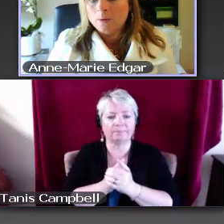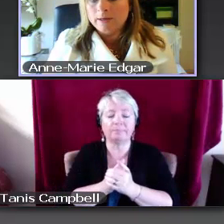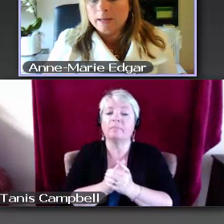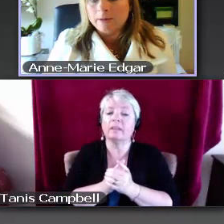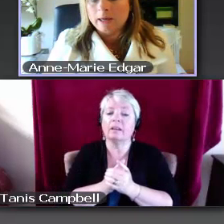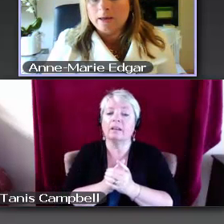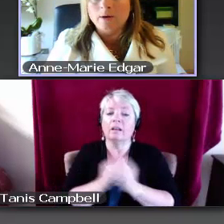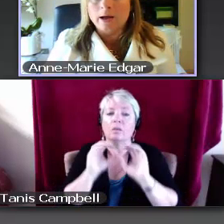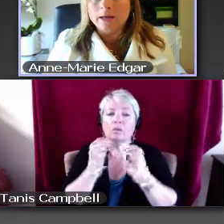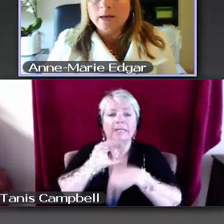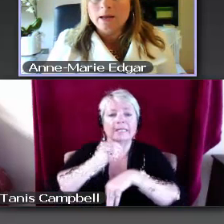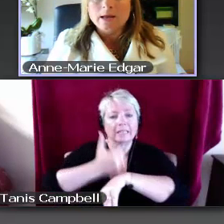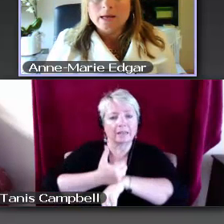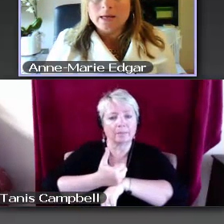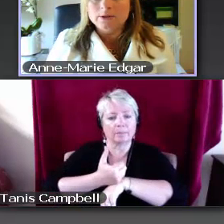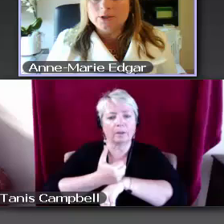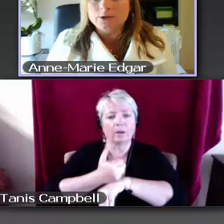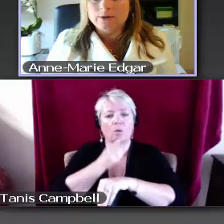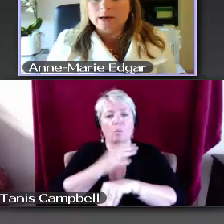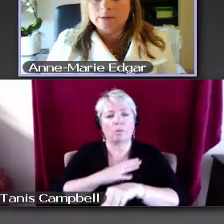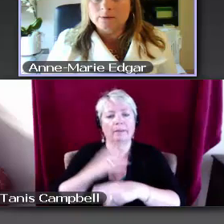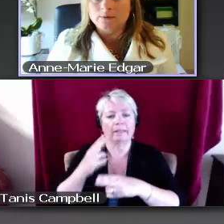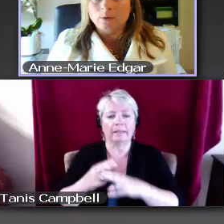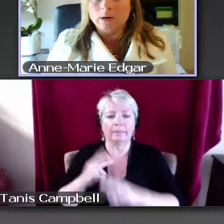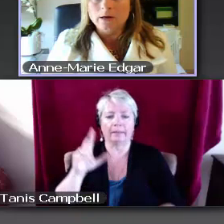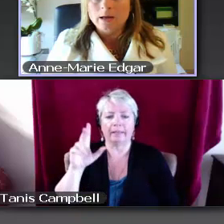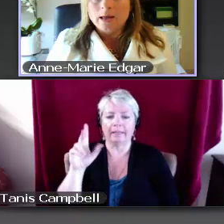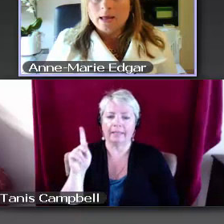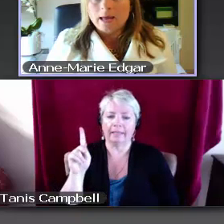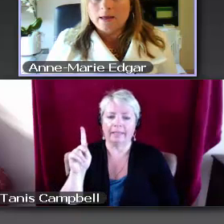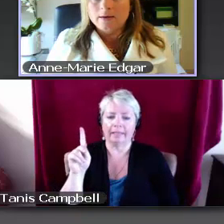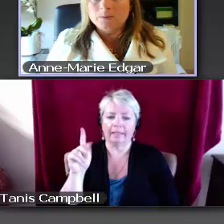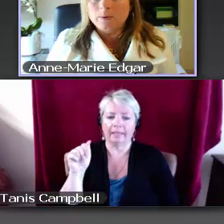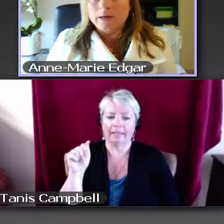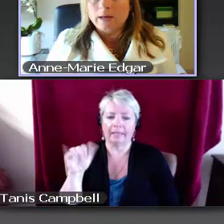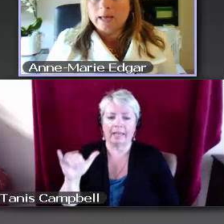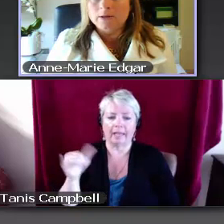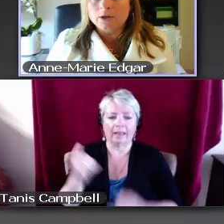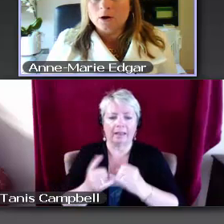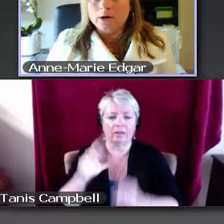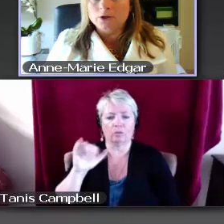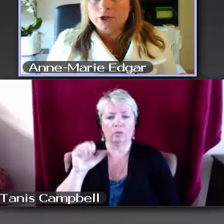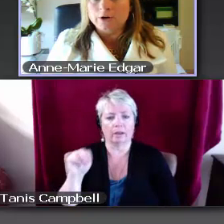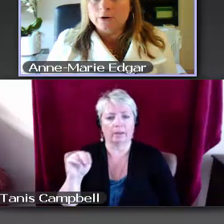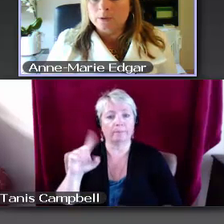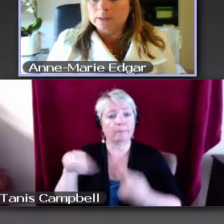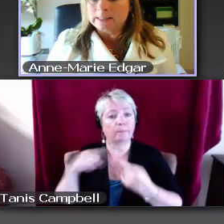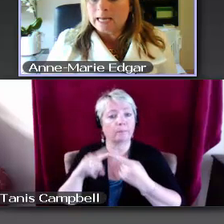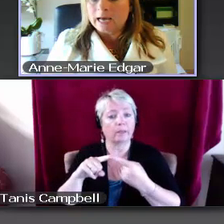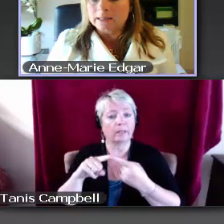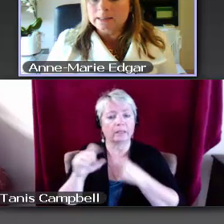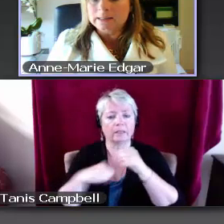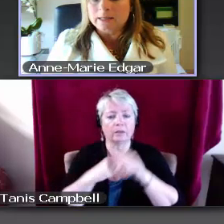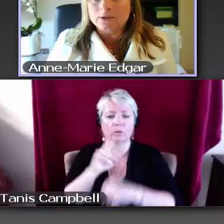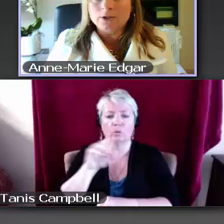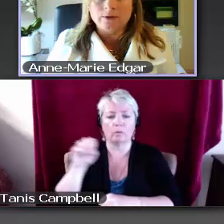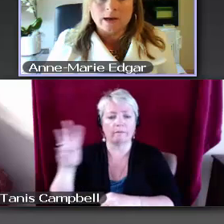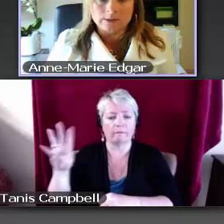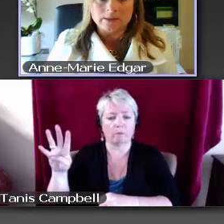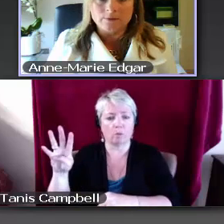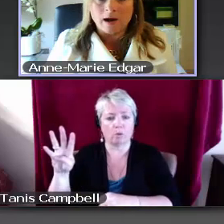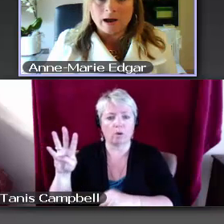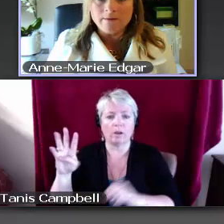by a woman named Kay Ryan in 2004. And we gained our charitable status